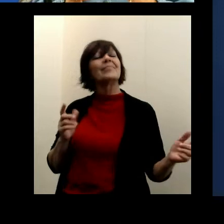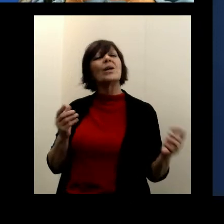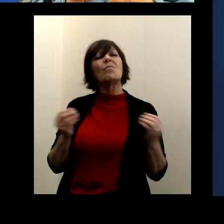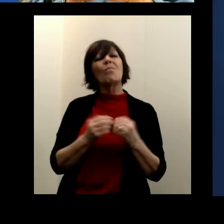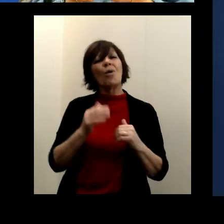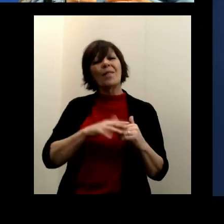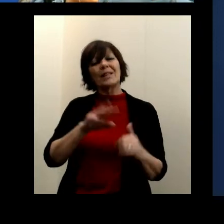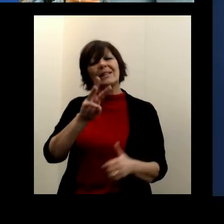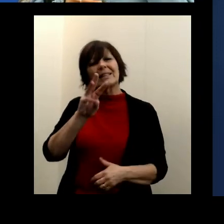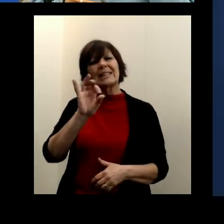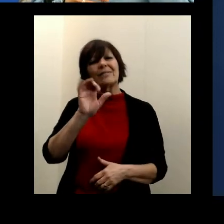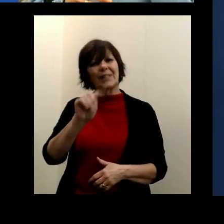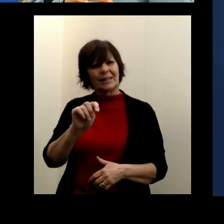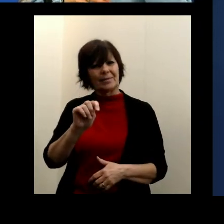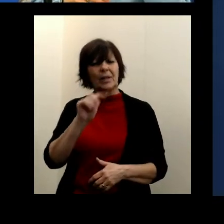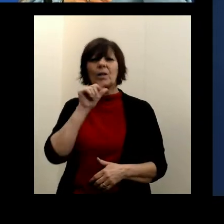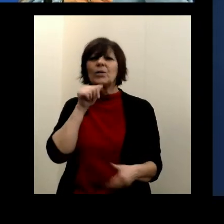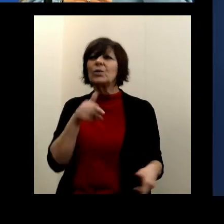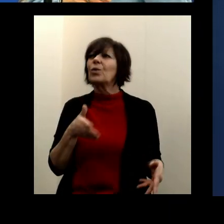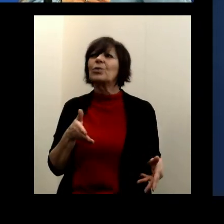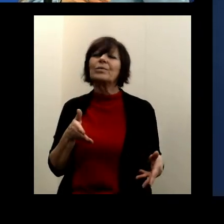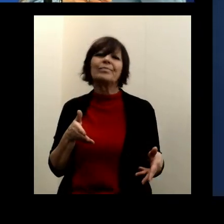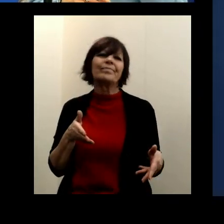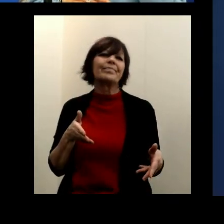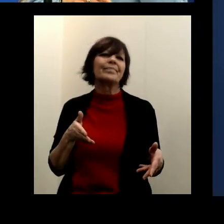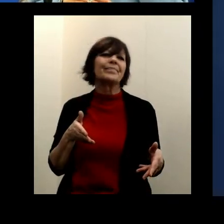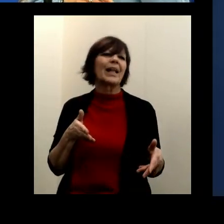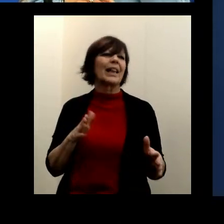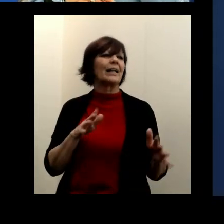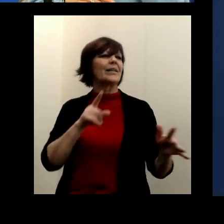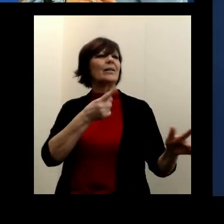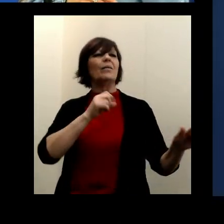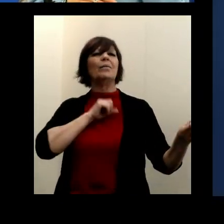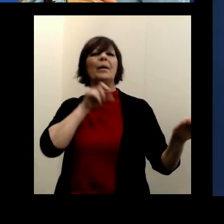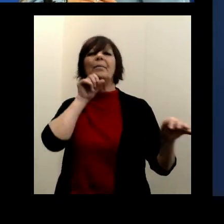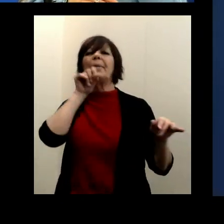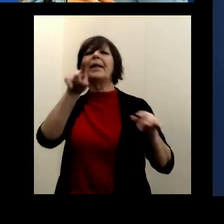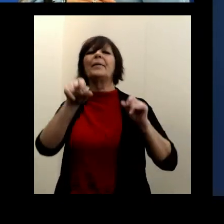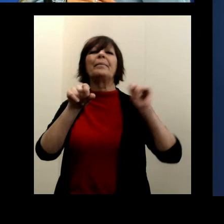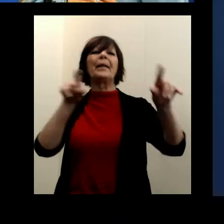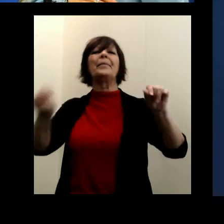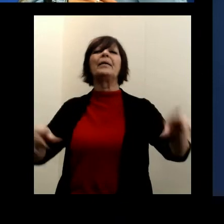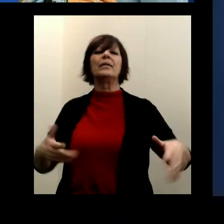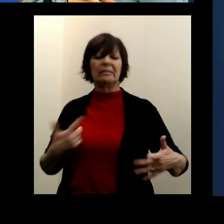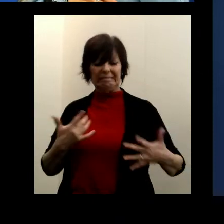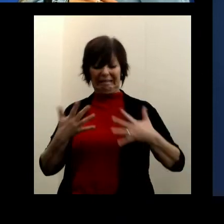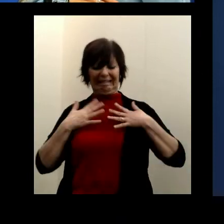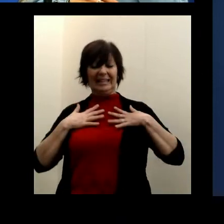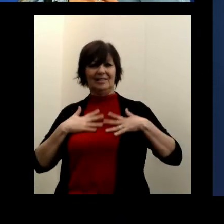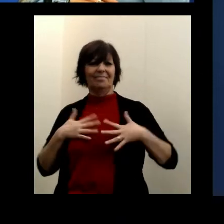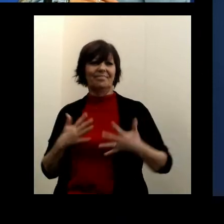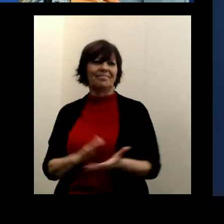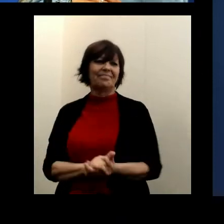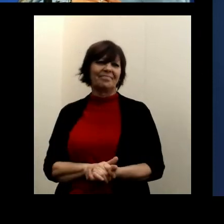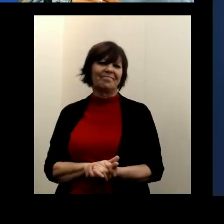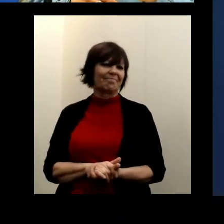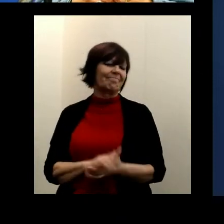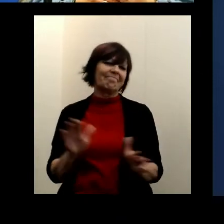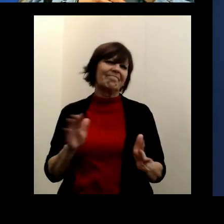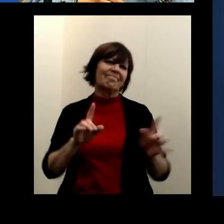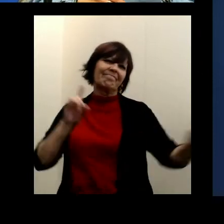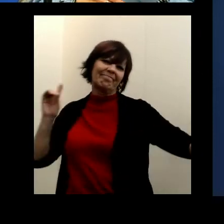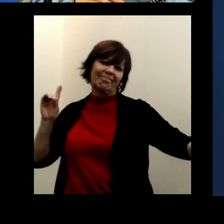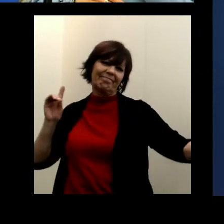than 6 feet apart. Don't let those little droplets of saliva or whatever when you're talking